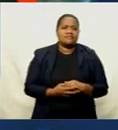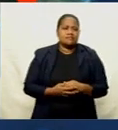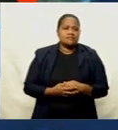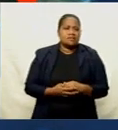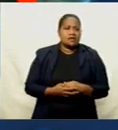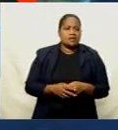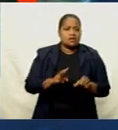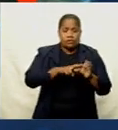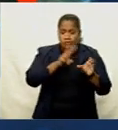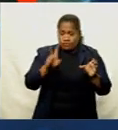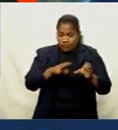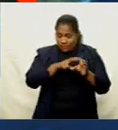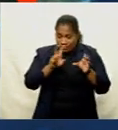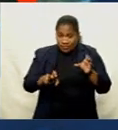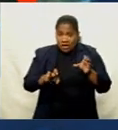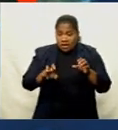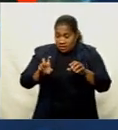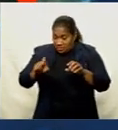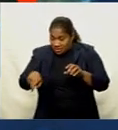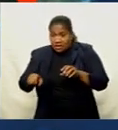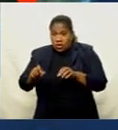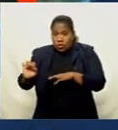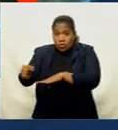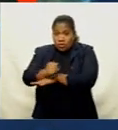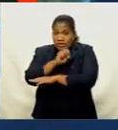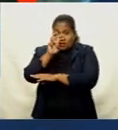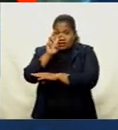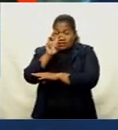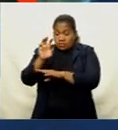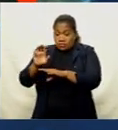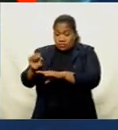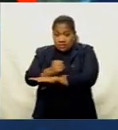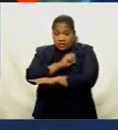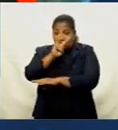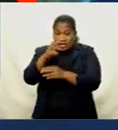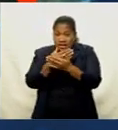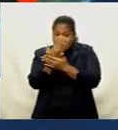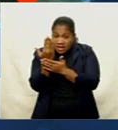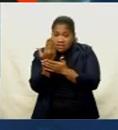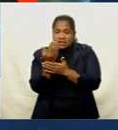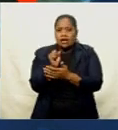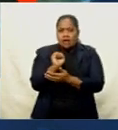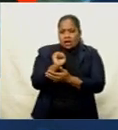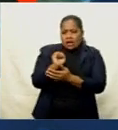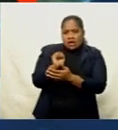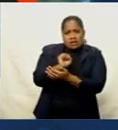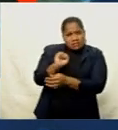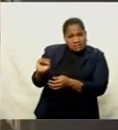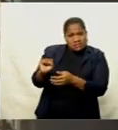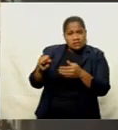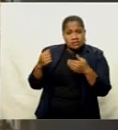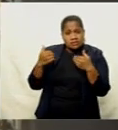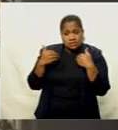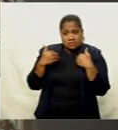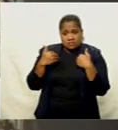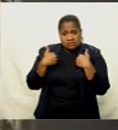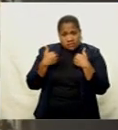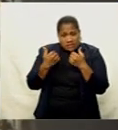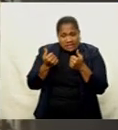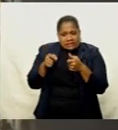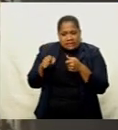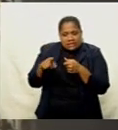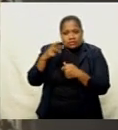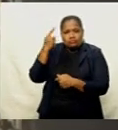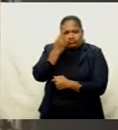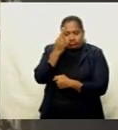the water for more than 3 days, and the rate of survival would be at risk now.